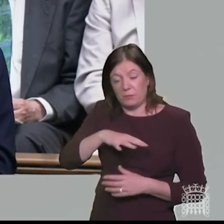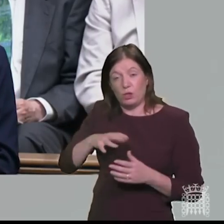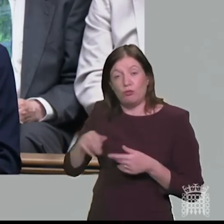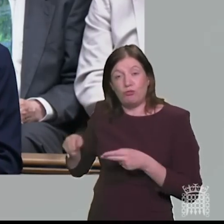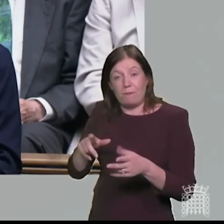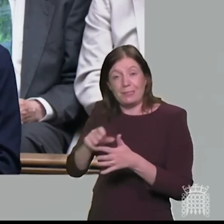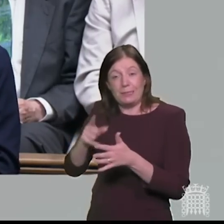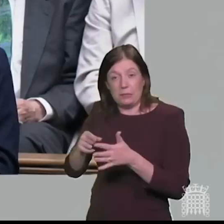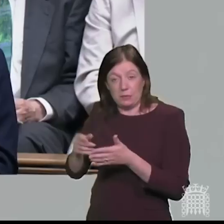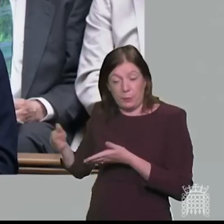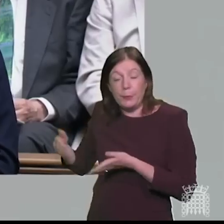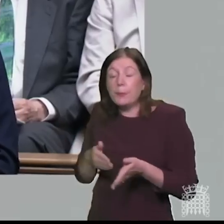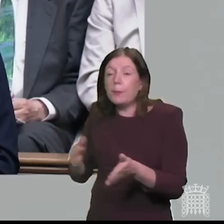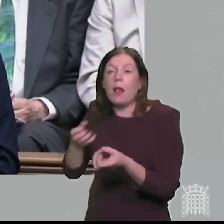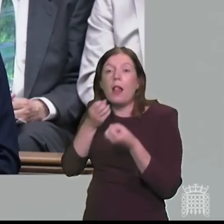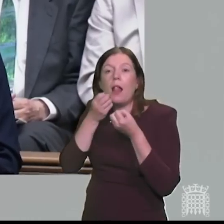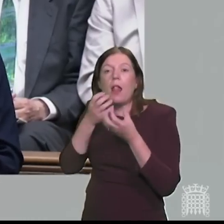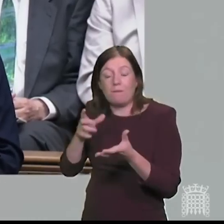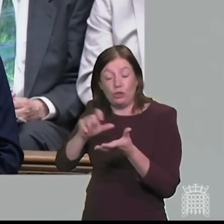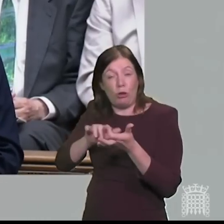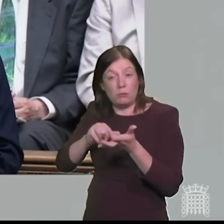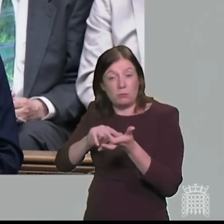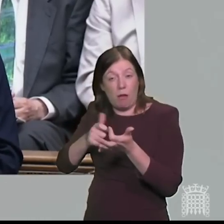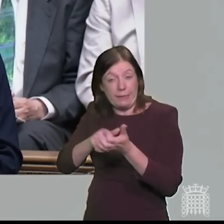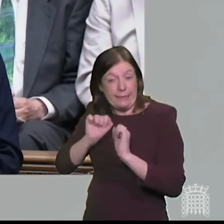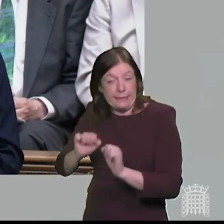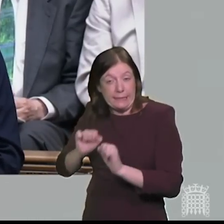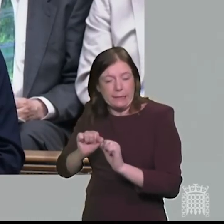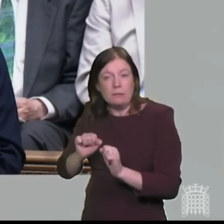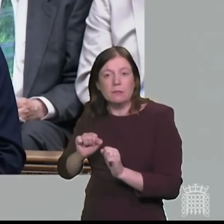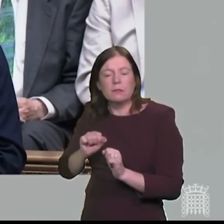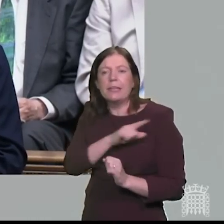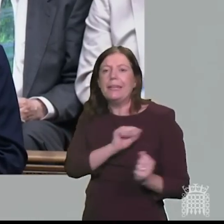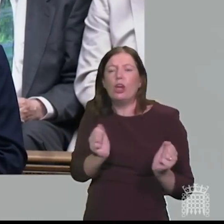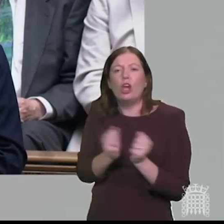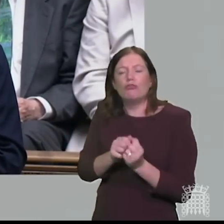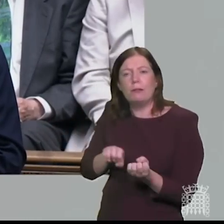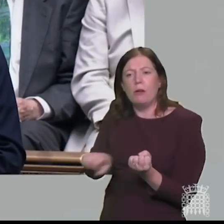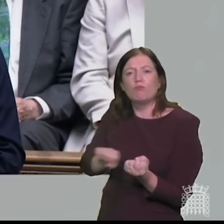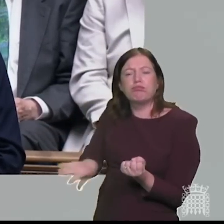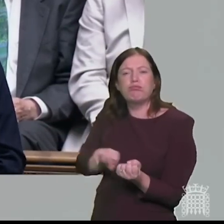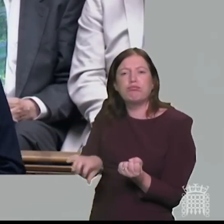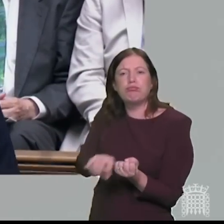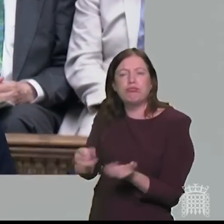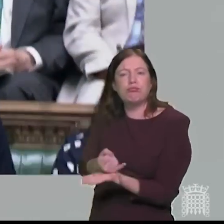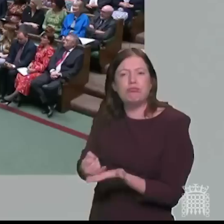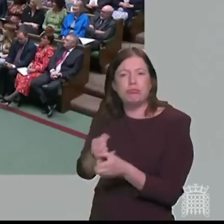that flows through Chester for the next 27 years?